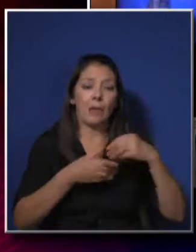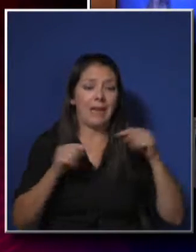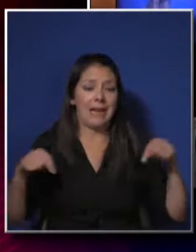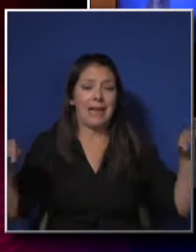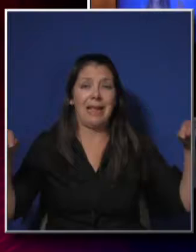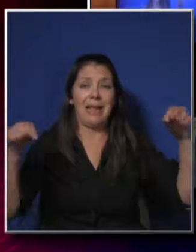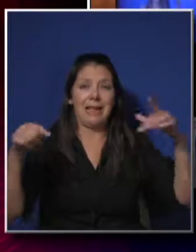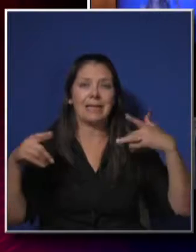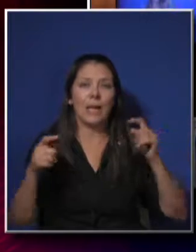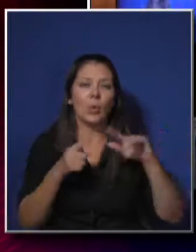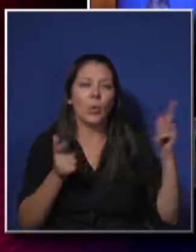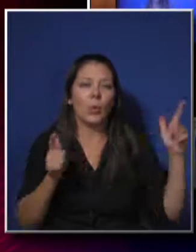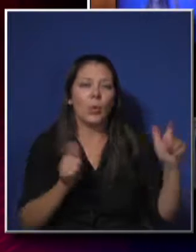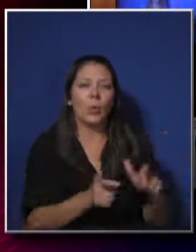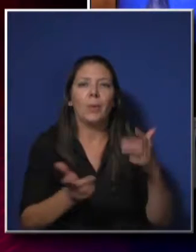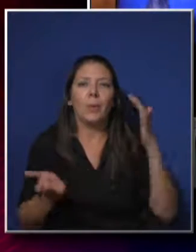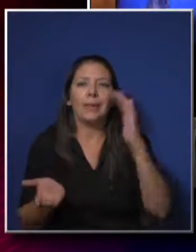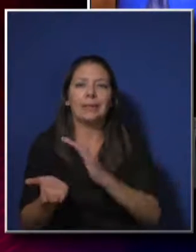our students.